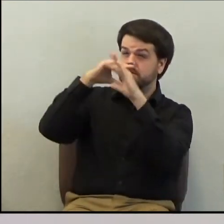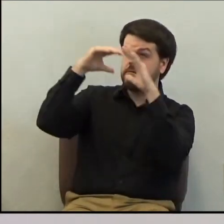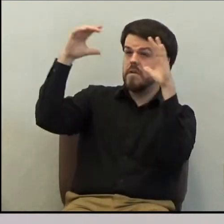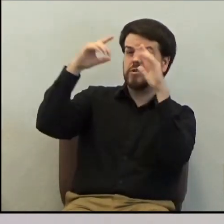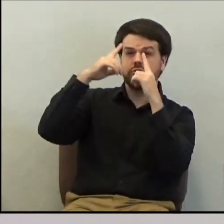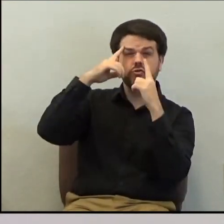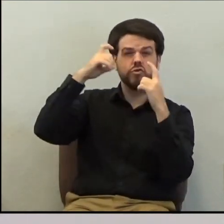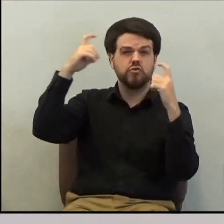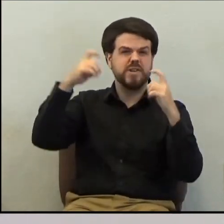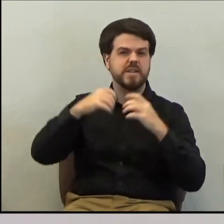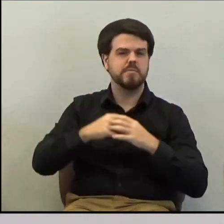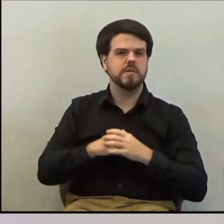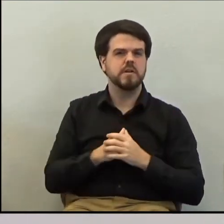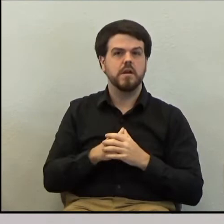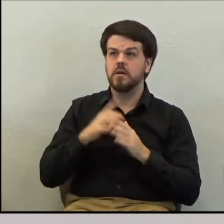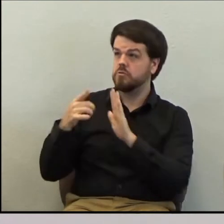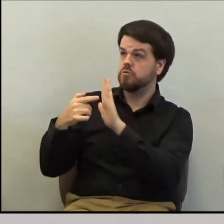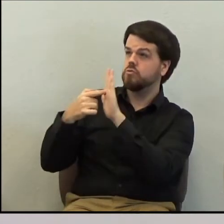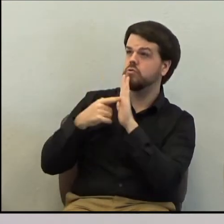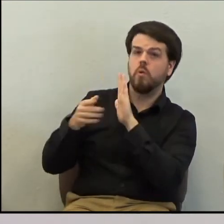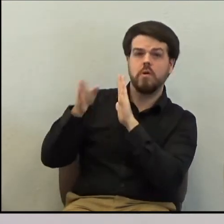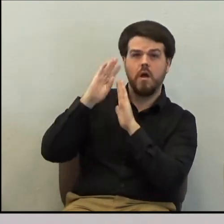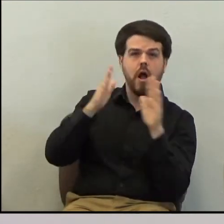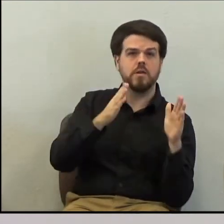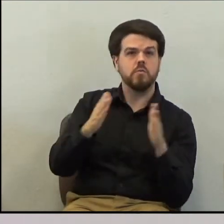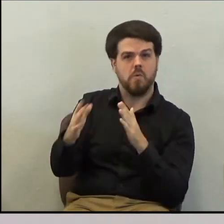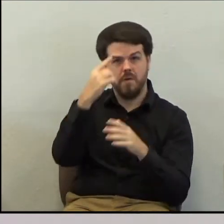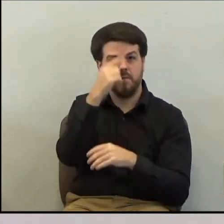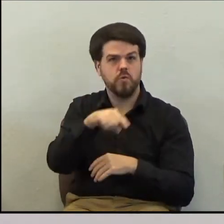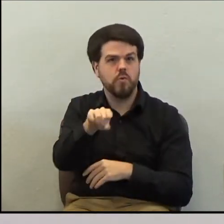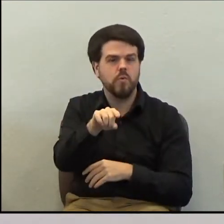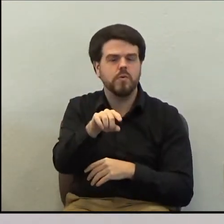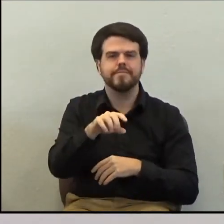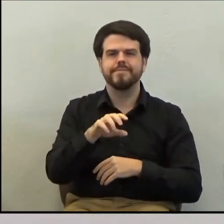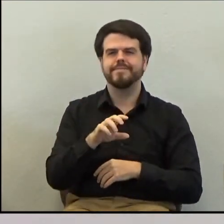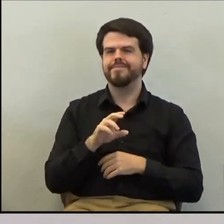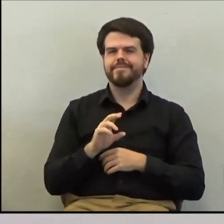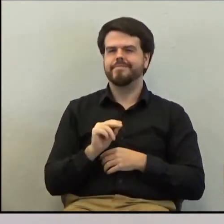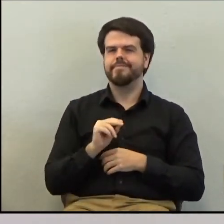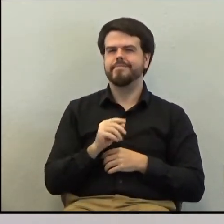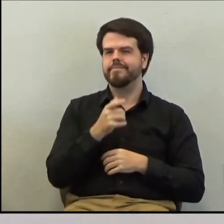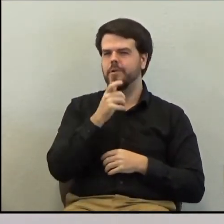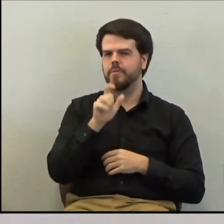which they say reveal God's will to us.